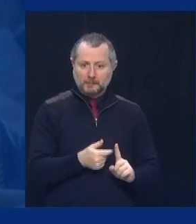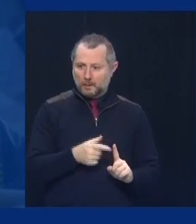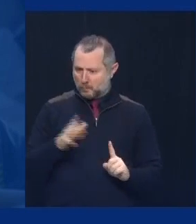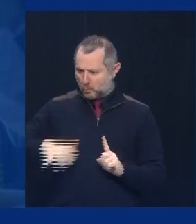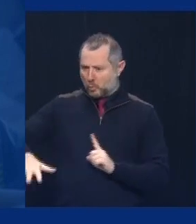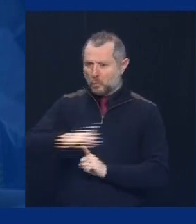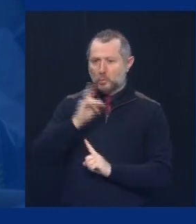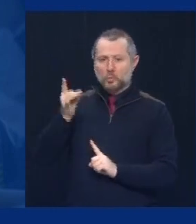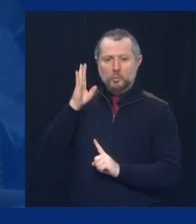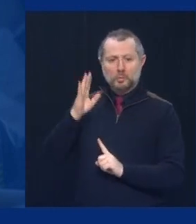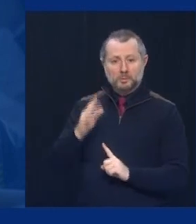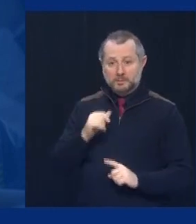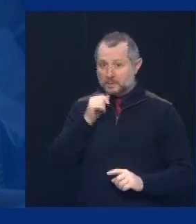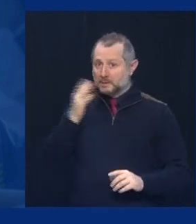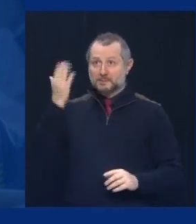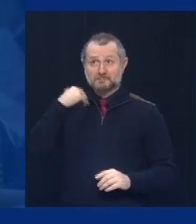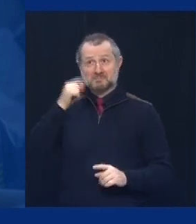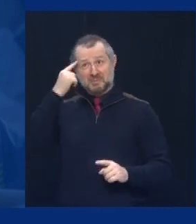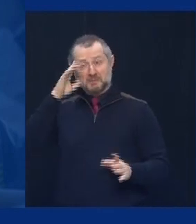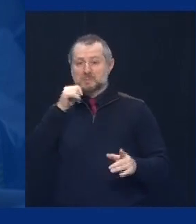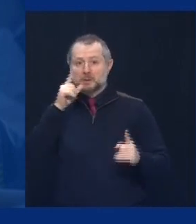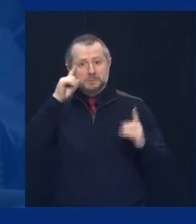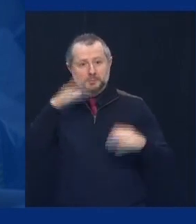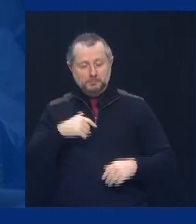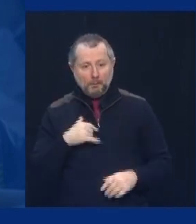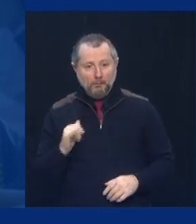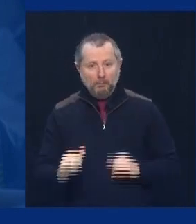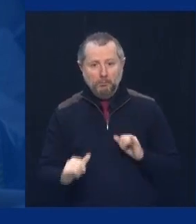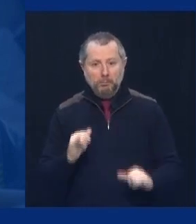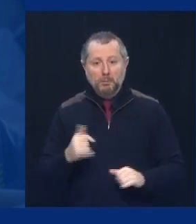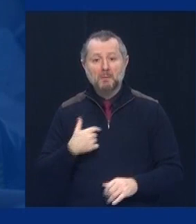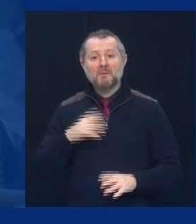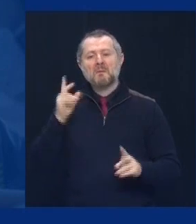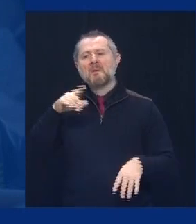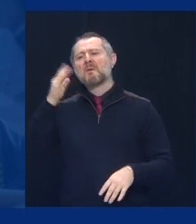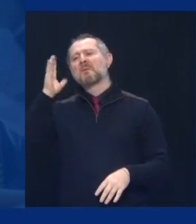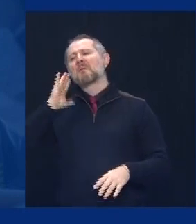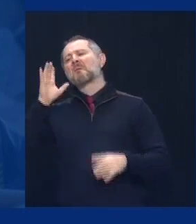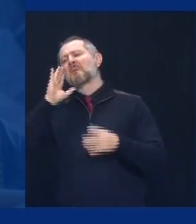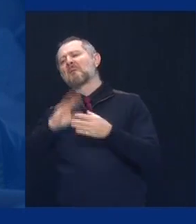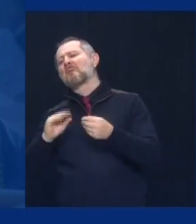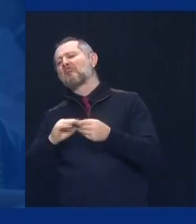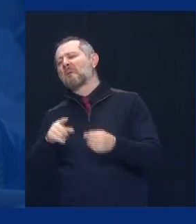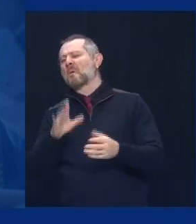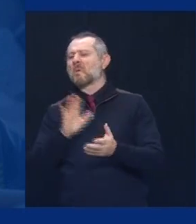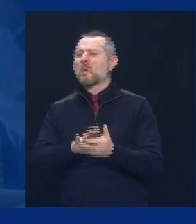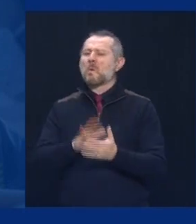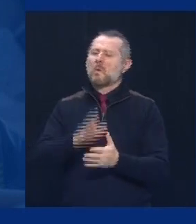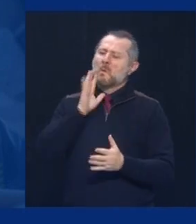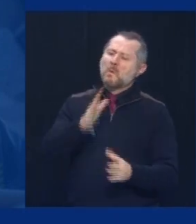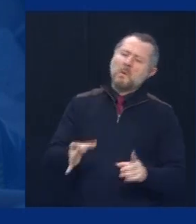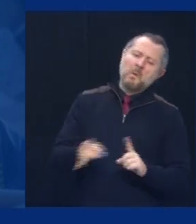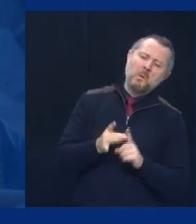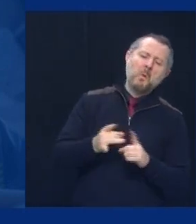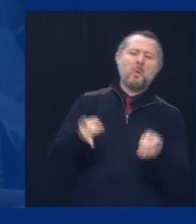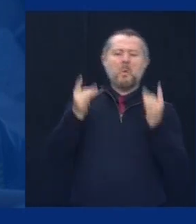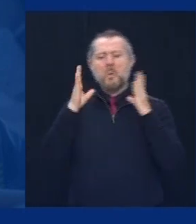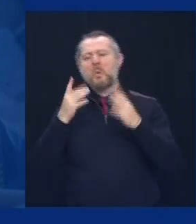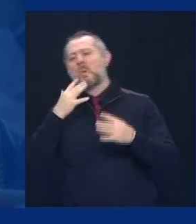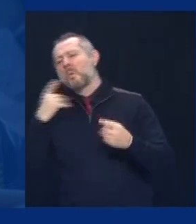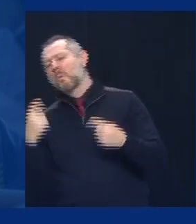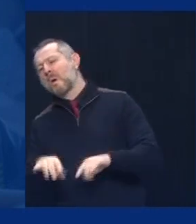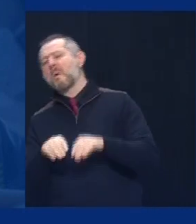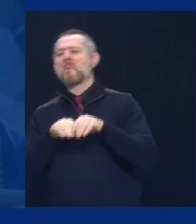initially expected. Initially, some of the experts said, well, schools are like mass gatherings, and if you get a lot of students together, there's going to be a